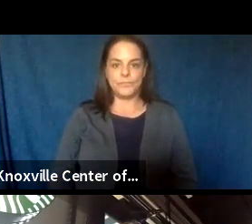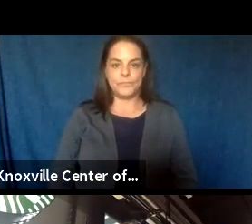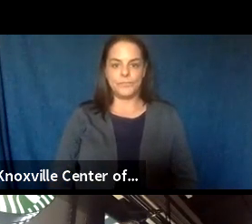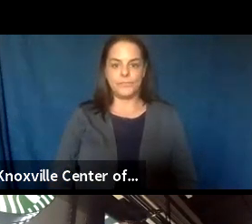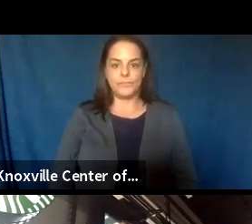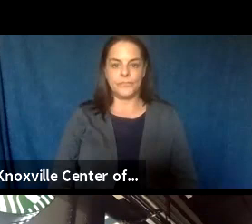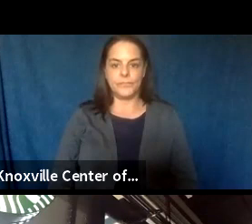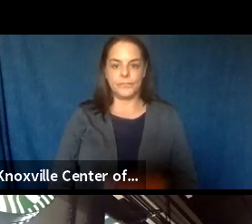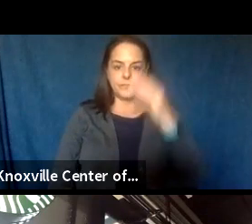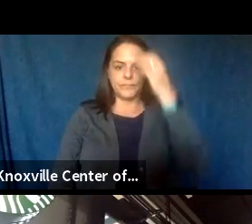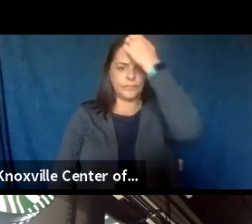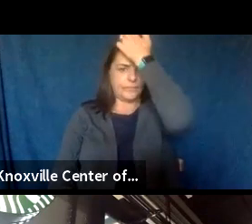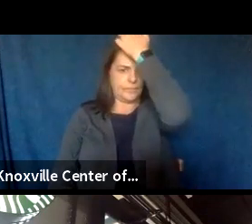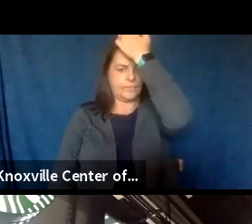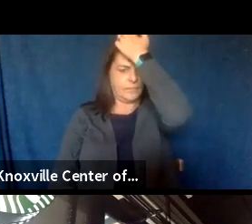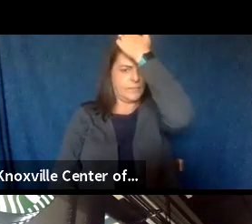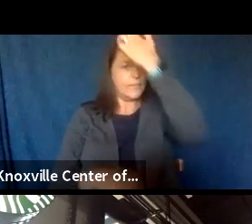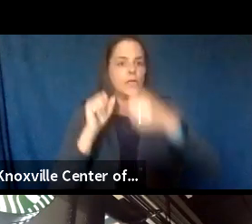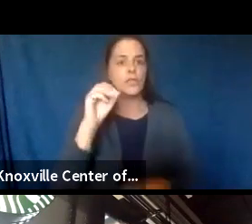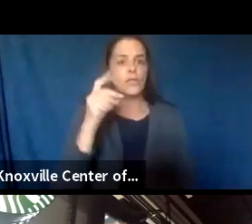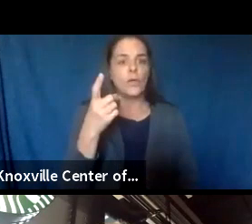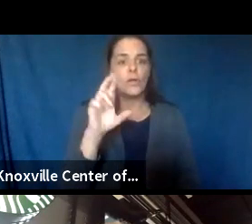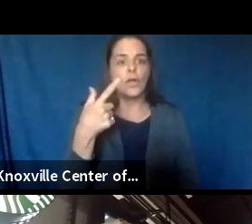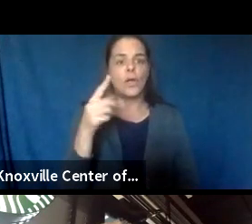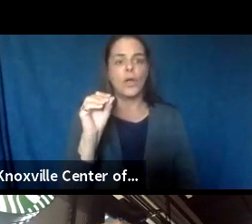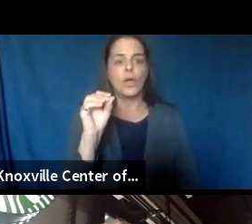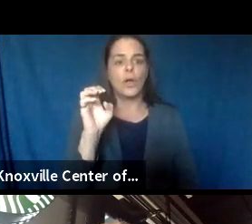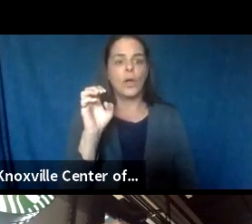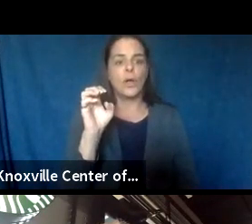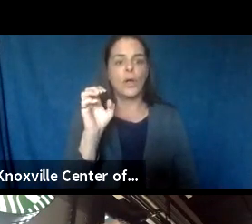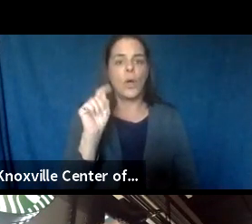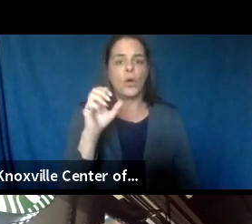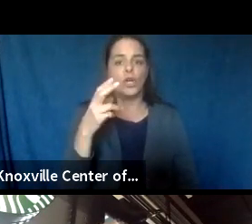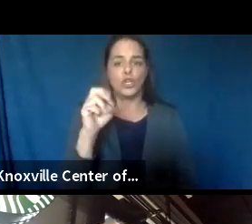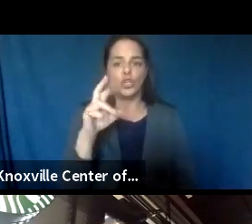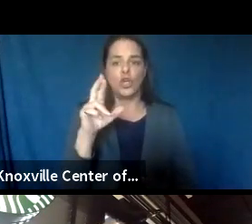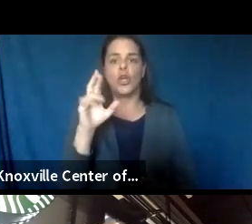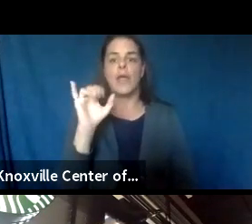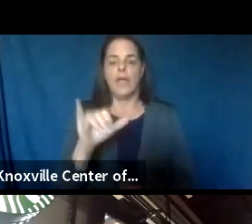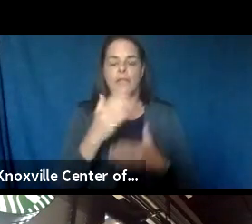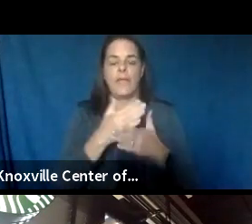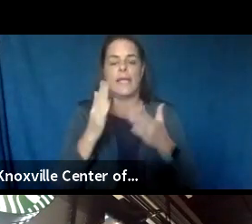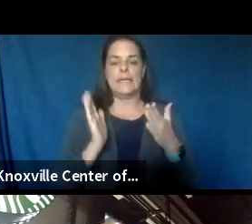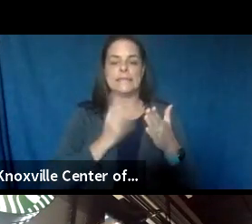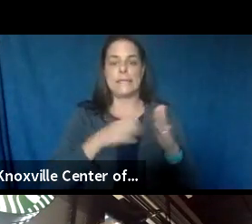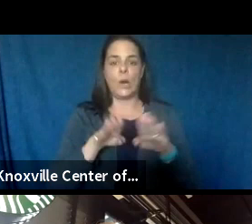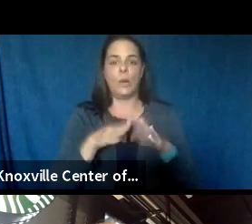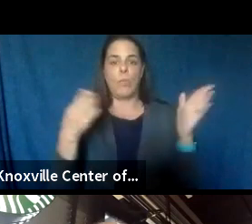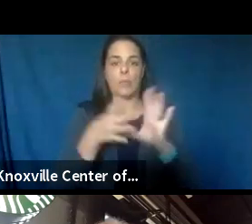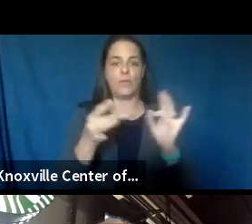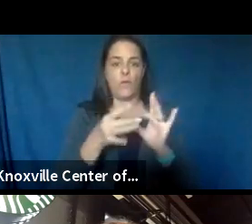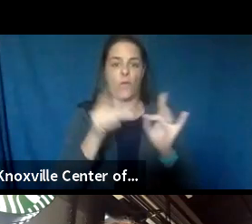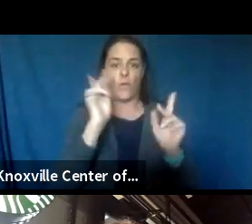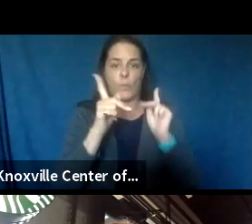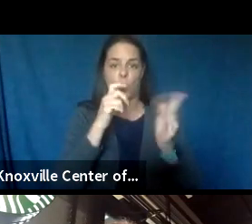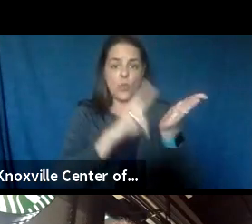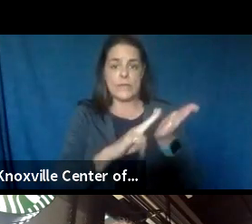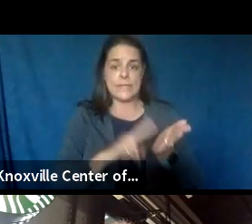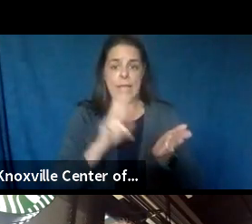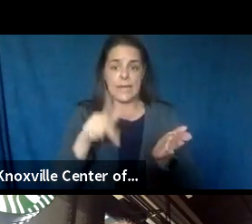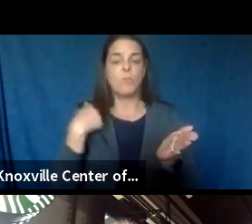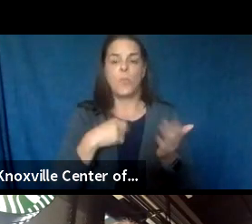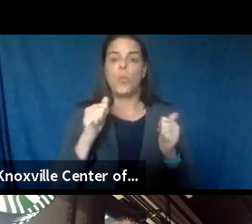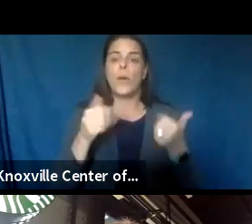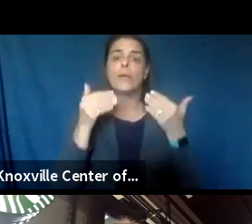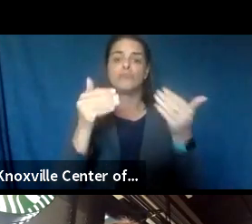So that, Dr. Butcher, that ends our public forum, the folks who signed up. So you may proceed with